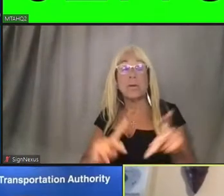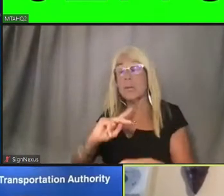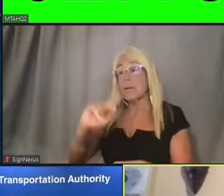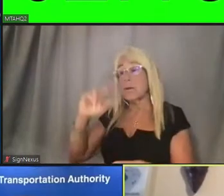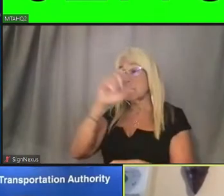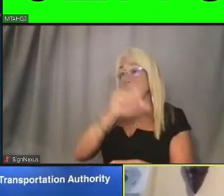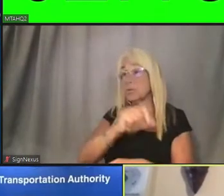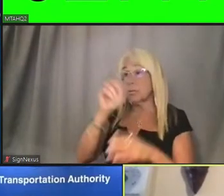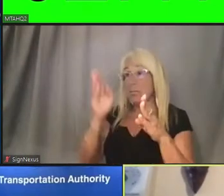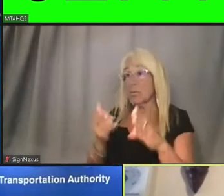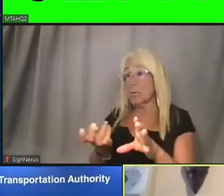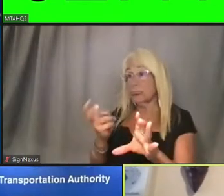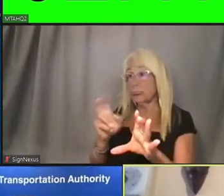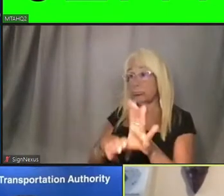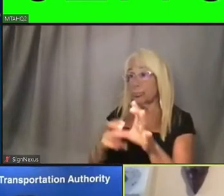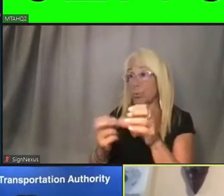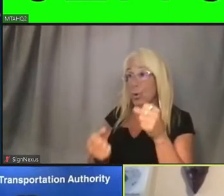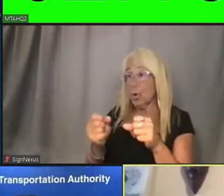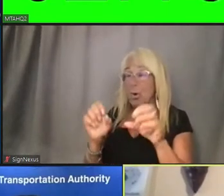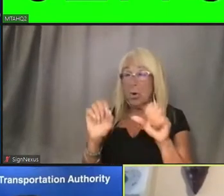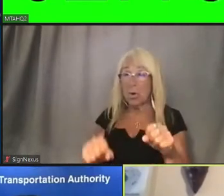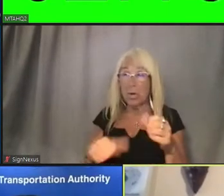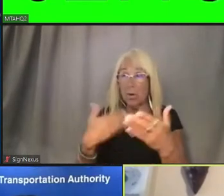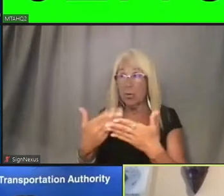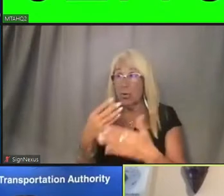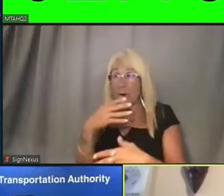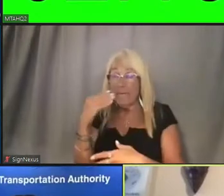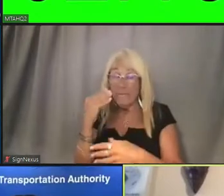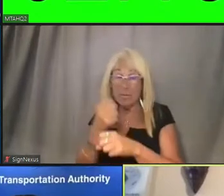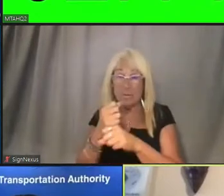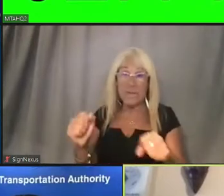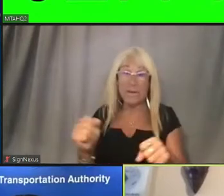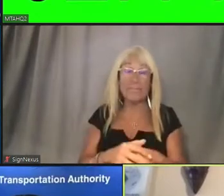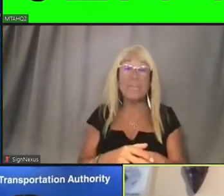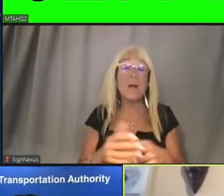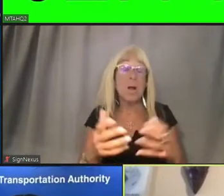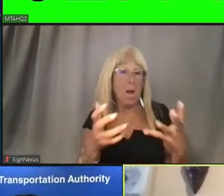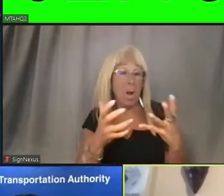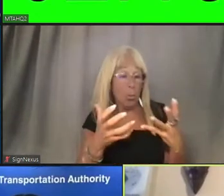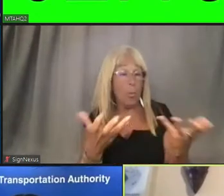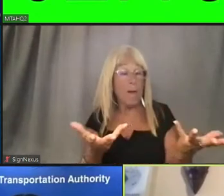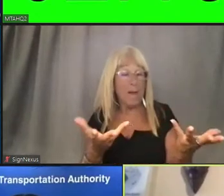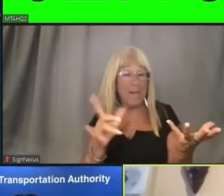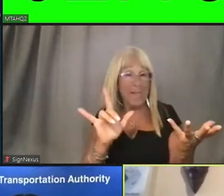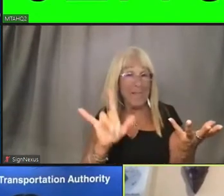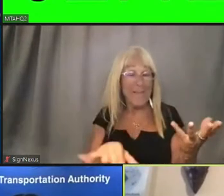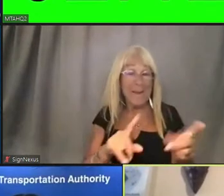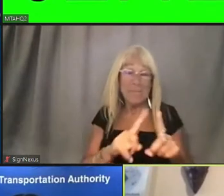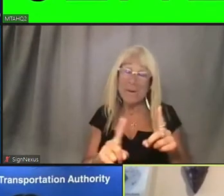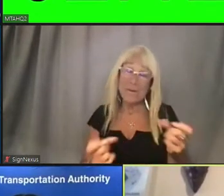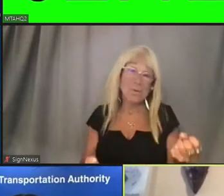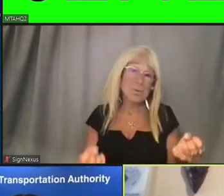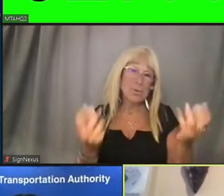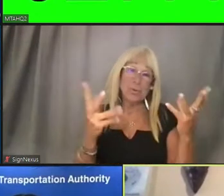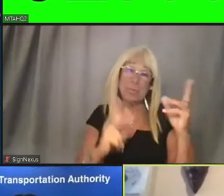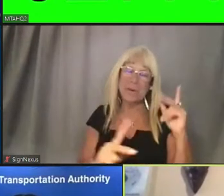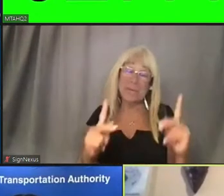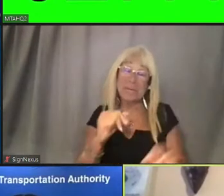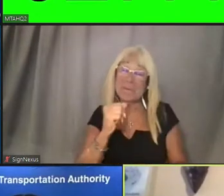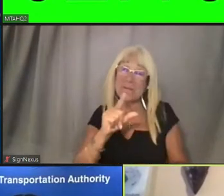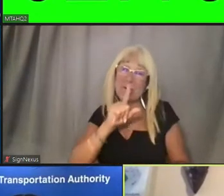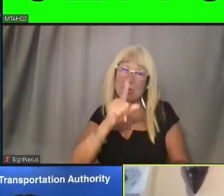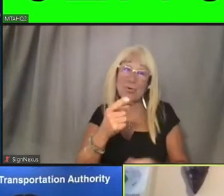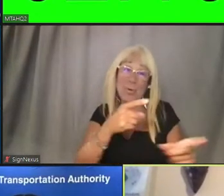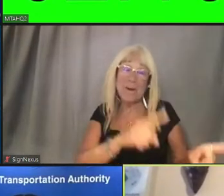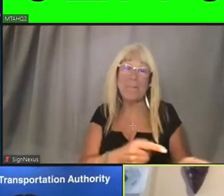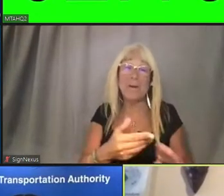gets in their car they will be able to get home in one piece I want that to be true but for far too many drivers it is not before